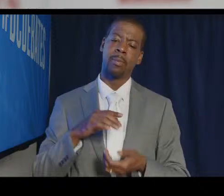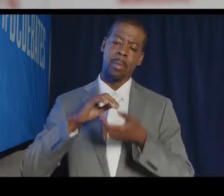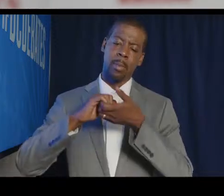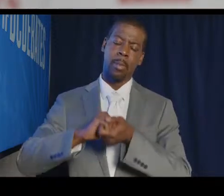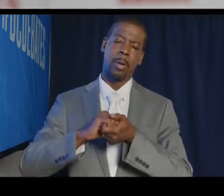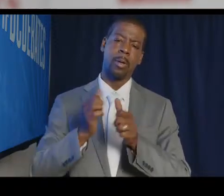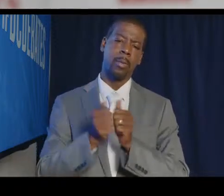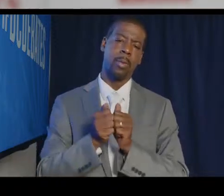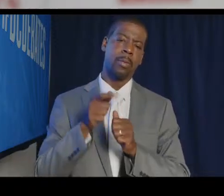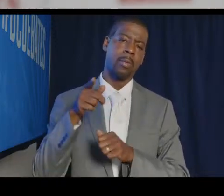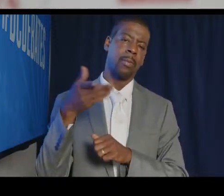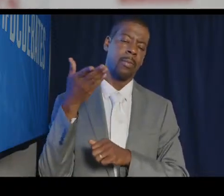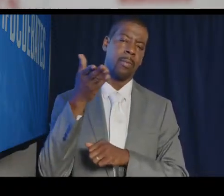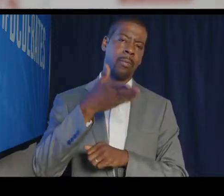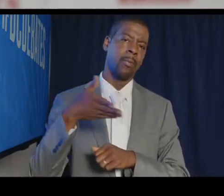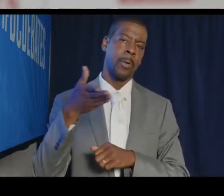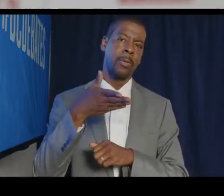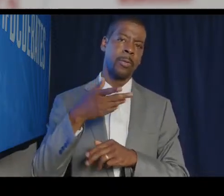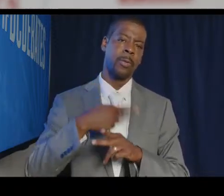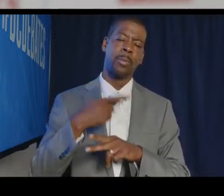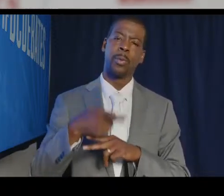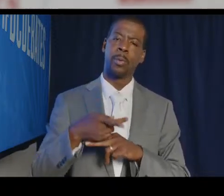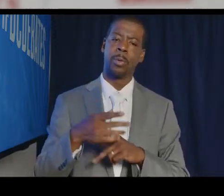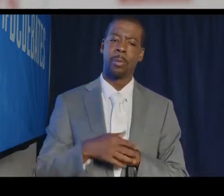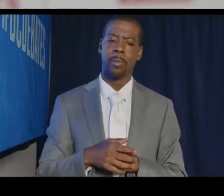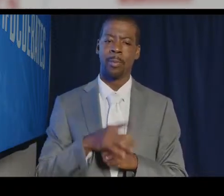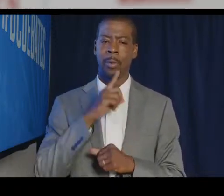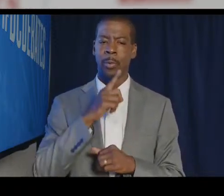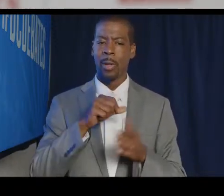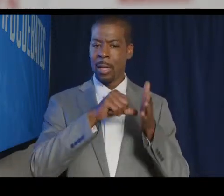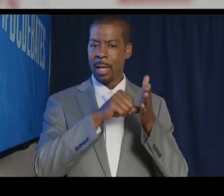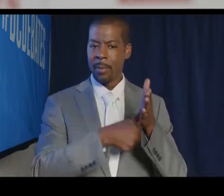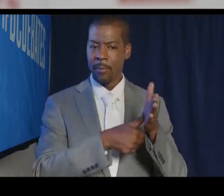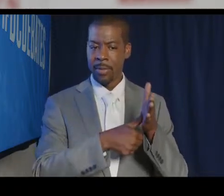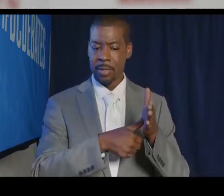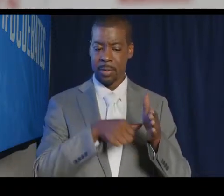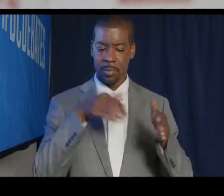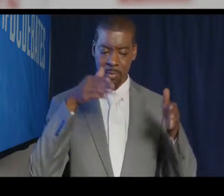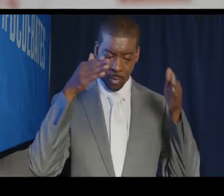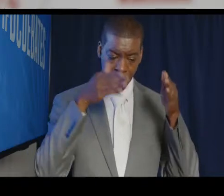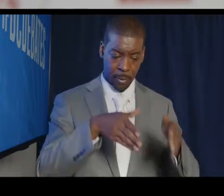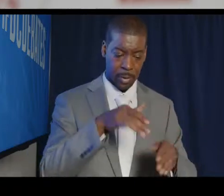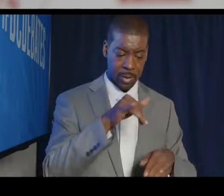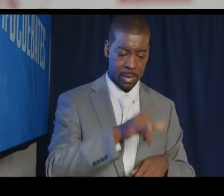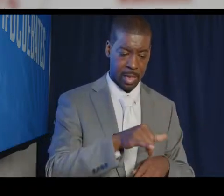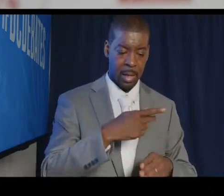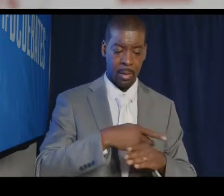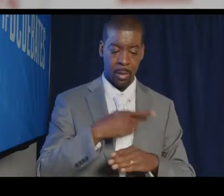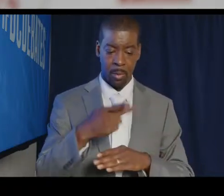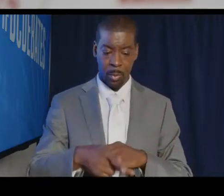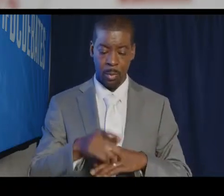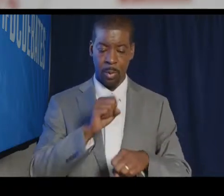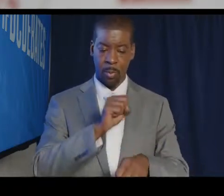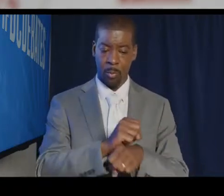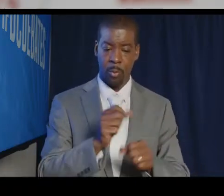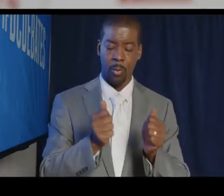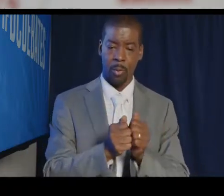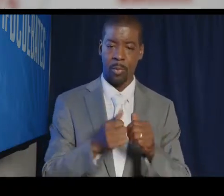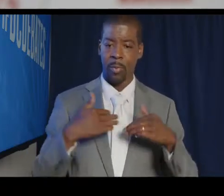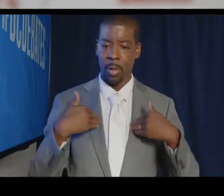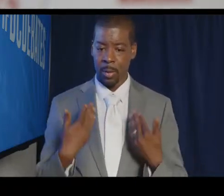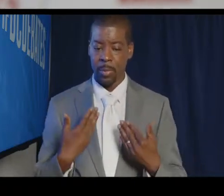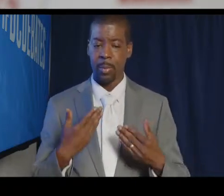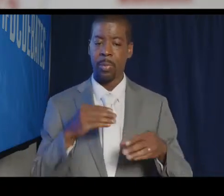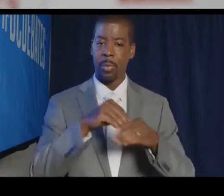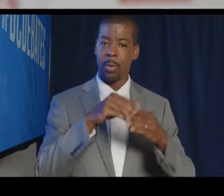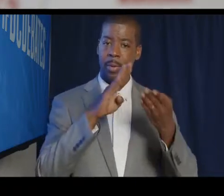I think that the change is the emphasis that has been placed on those kinds of programs that are reaching into communities and working with young people. And it's not just